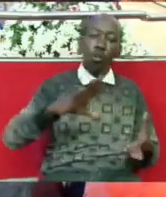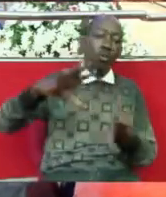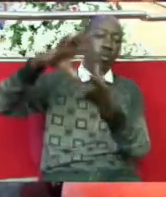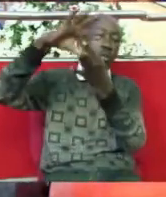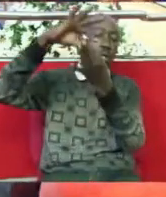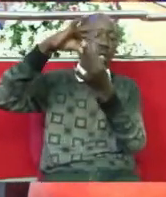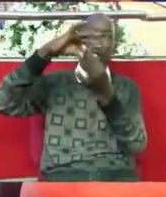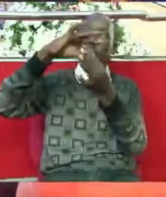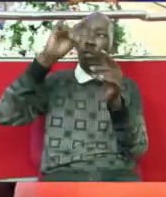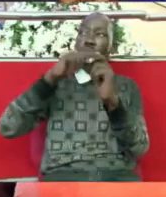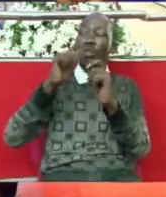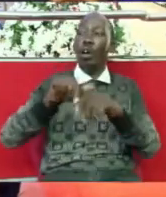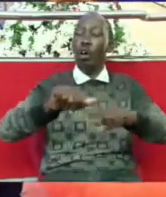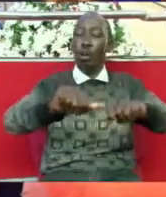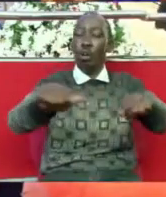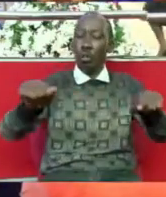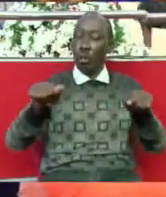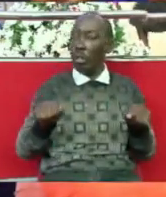altar.